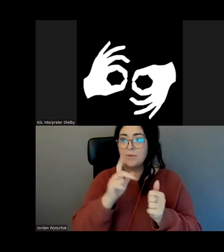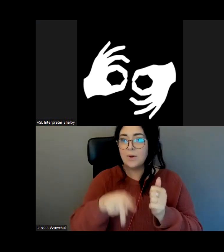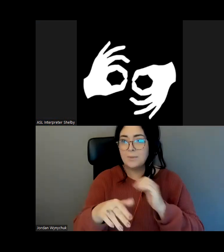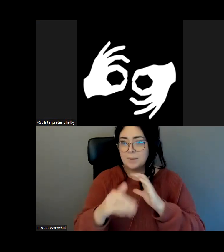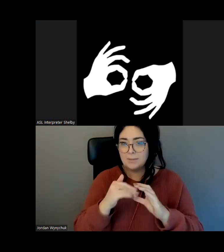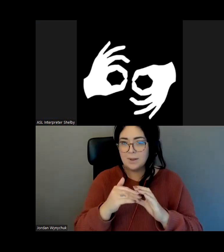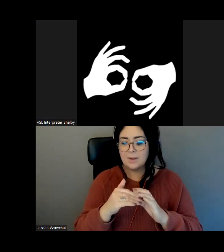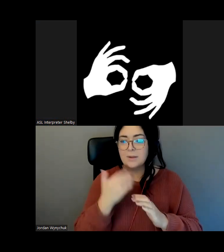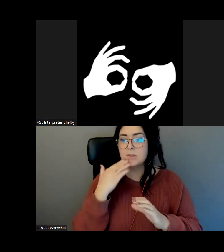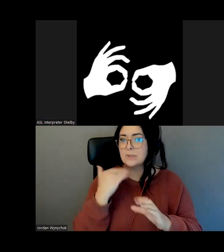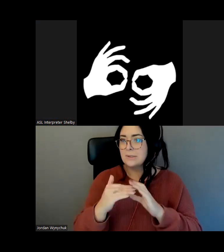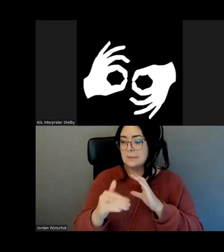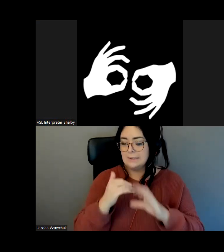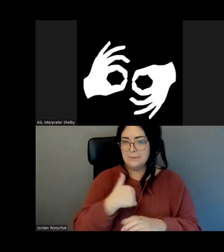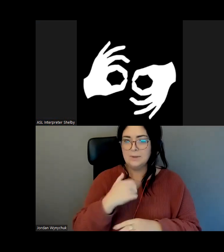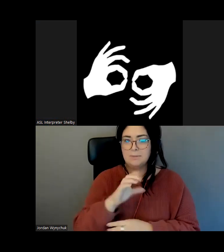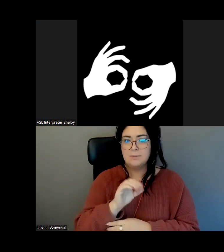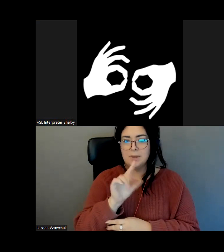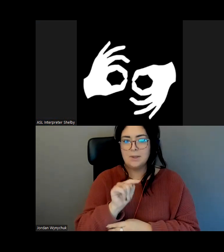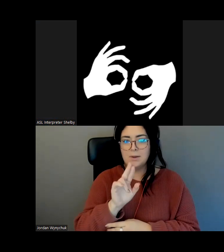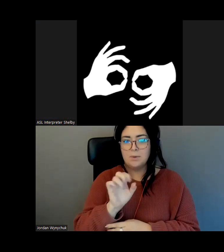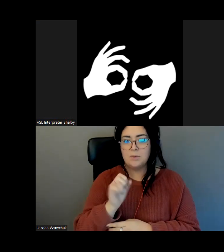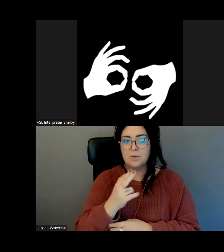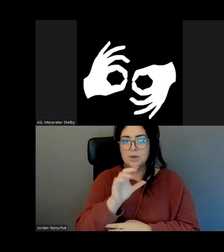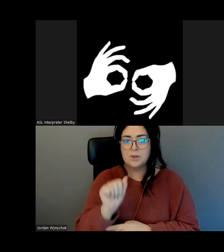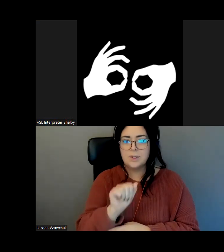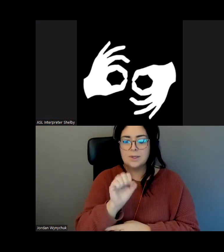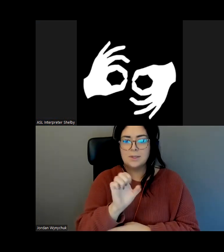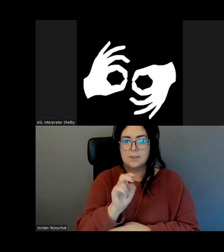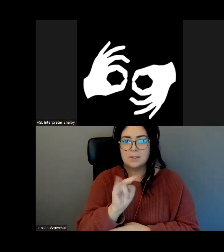you have to do is send me an email at outreach@seniorsnl.ca.